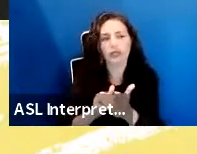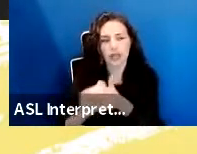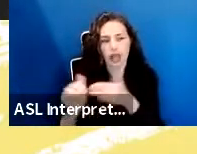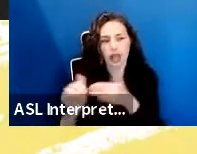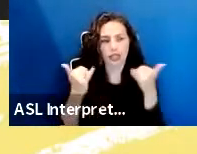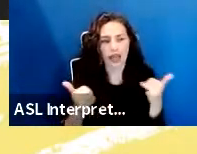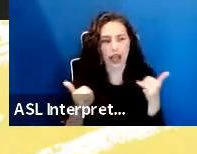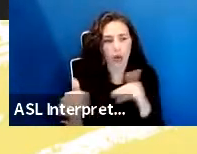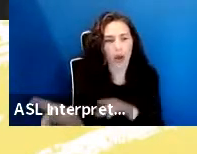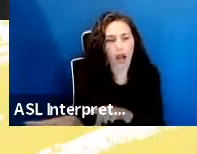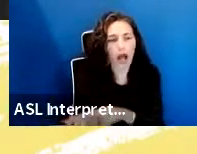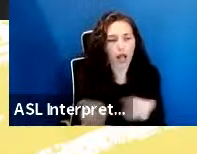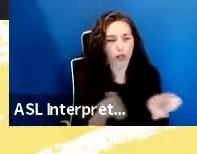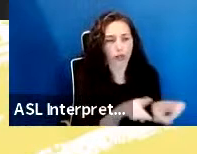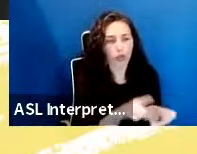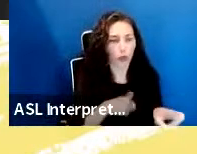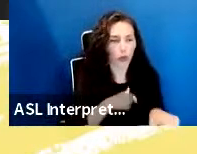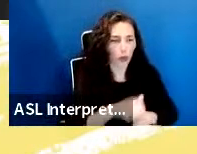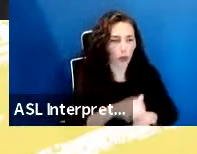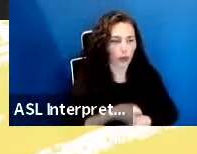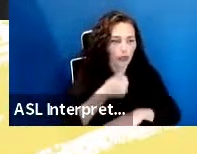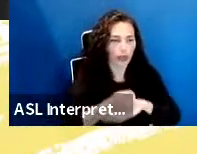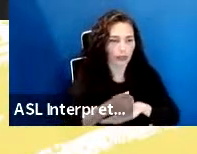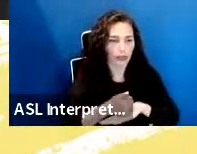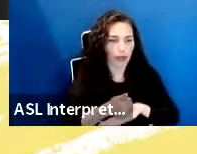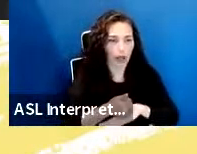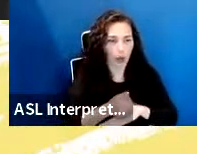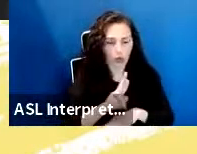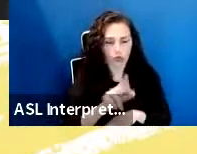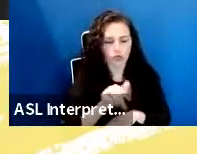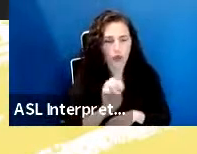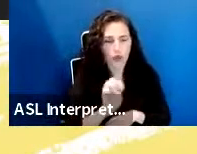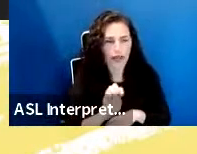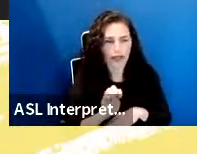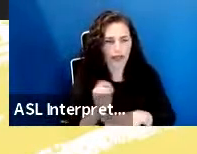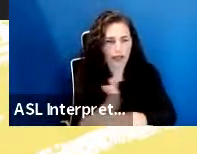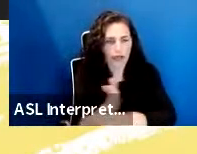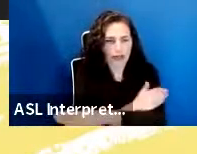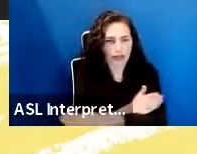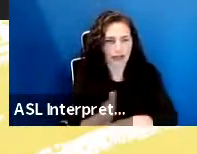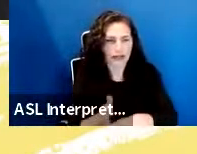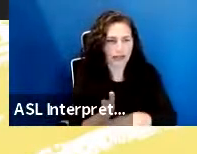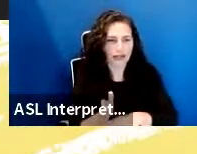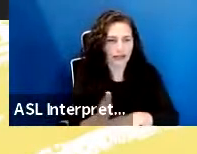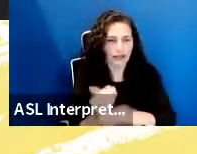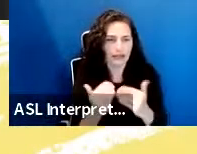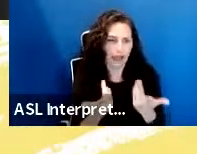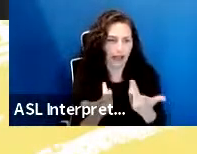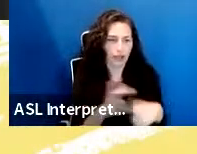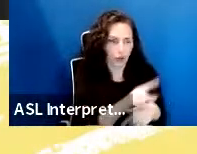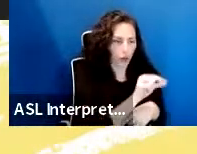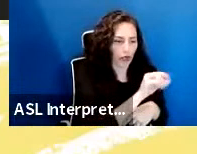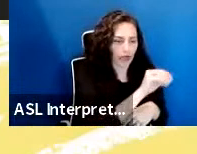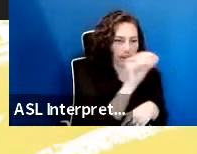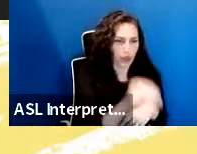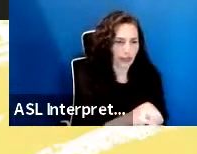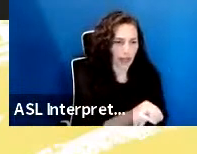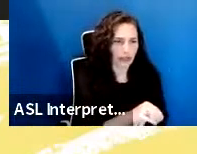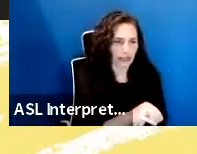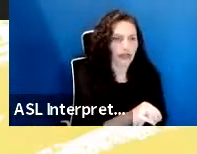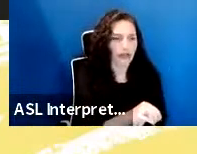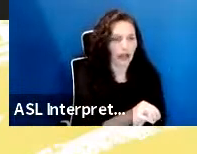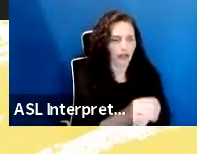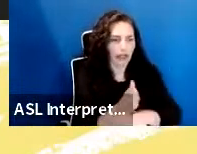We've also created a rate scale. So 20% of scale of the basic